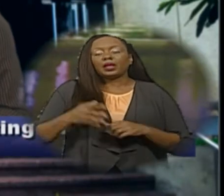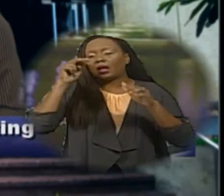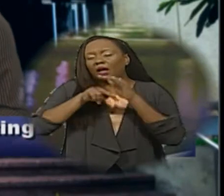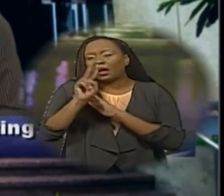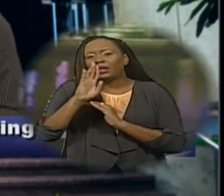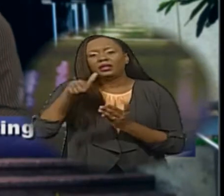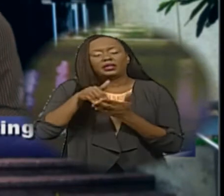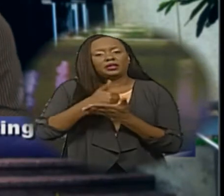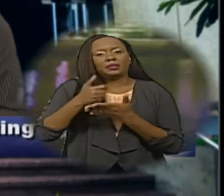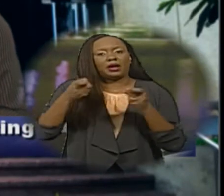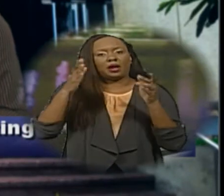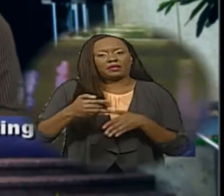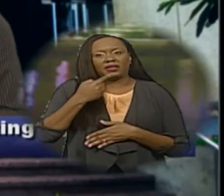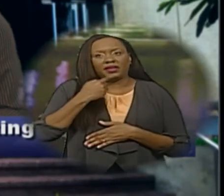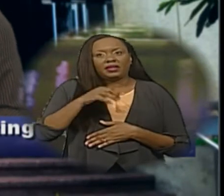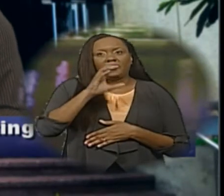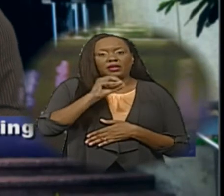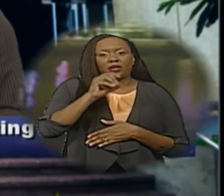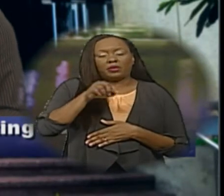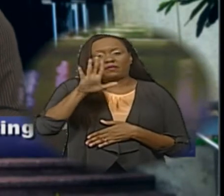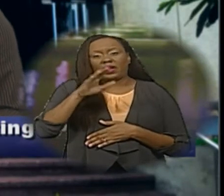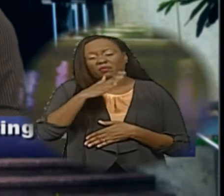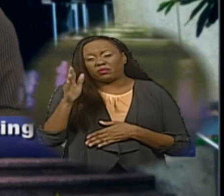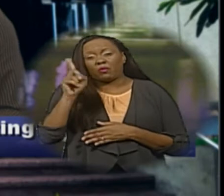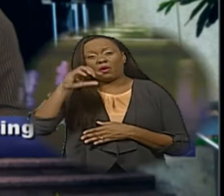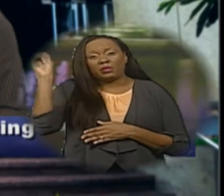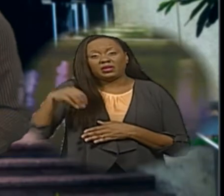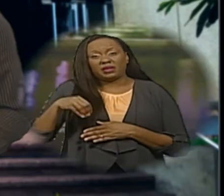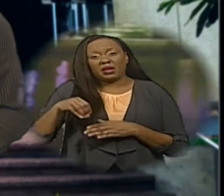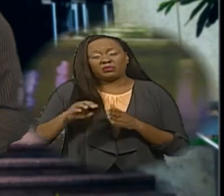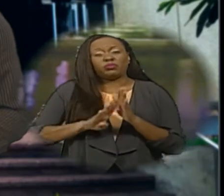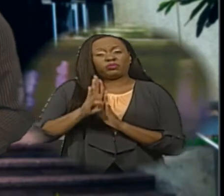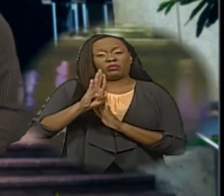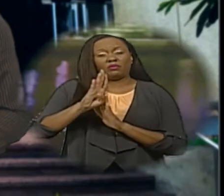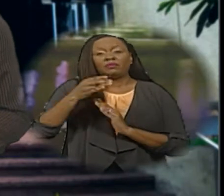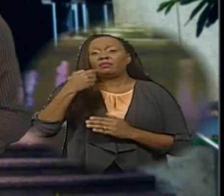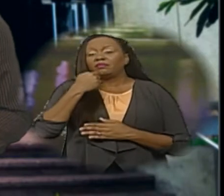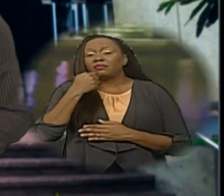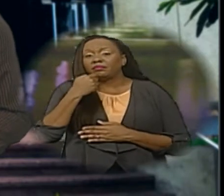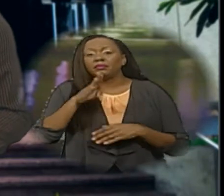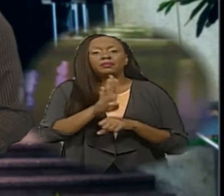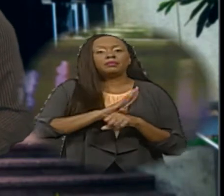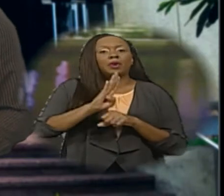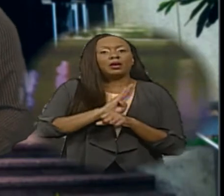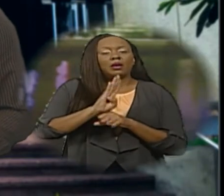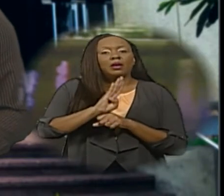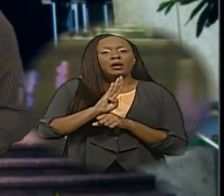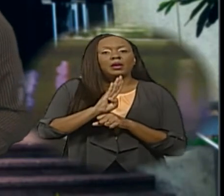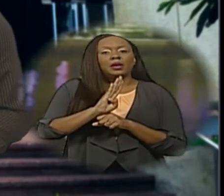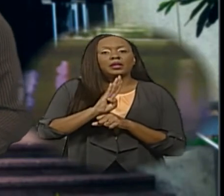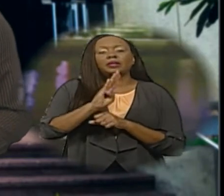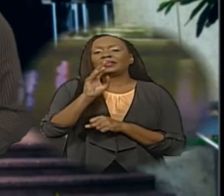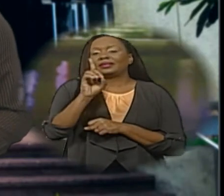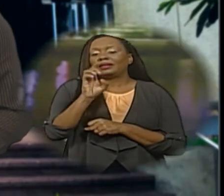economic growth of 0.5 to 1% for the remainder of this year. He's also revealed that while the country's deficit has been lowered, at the